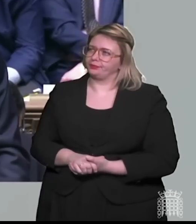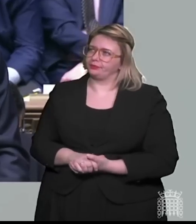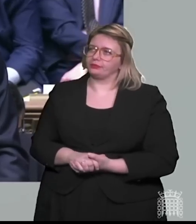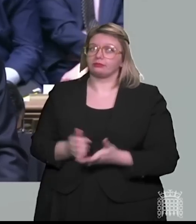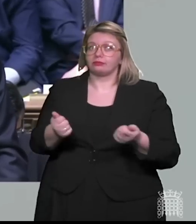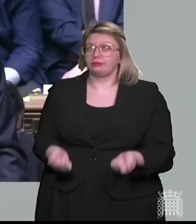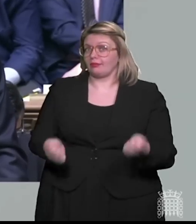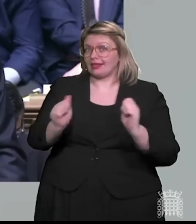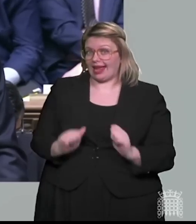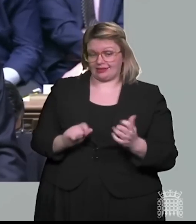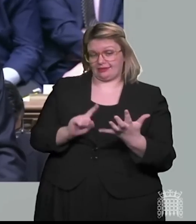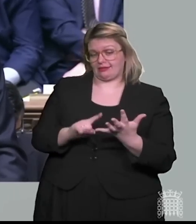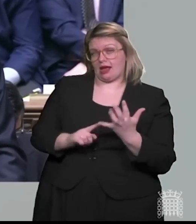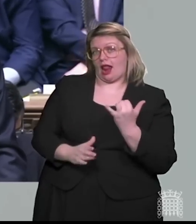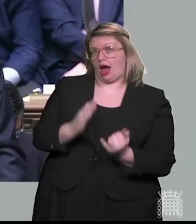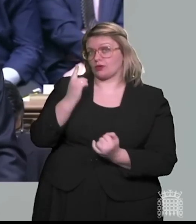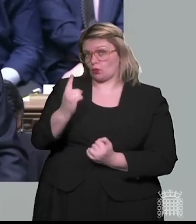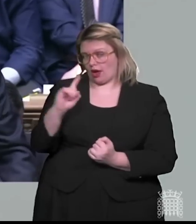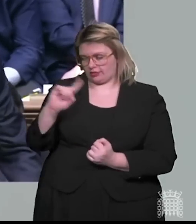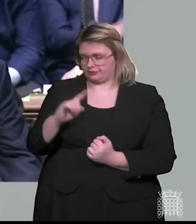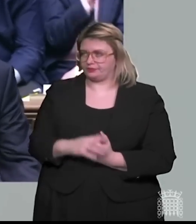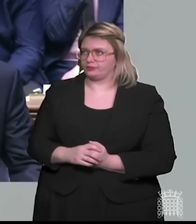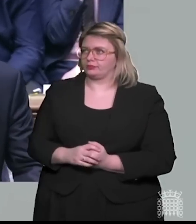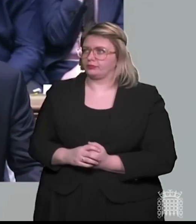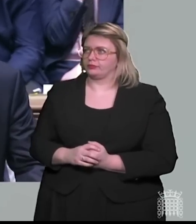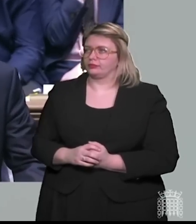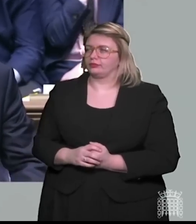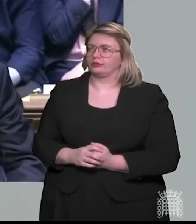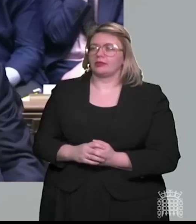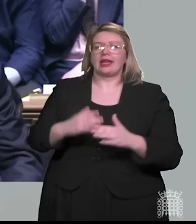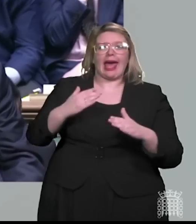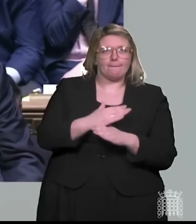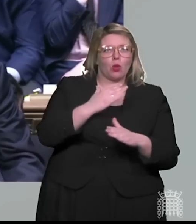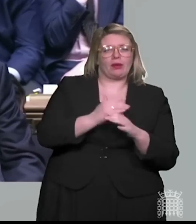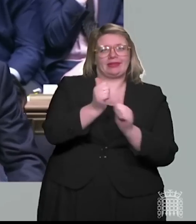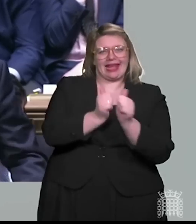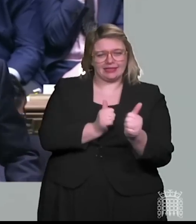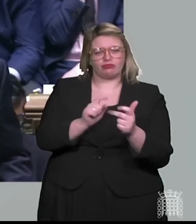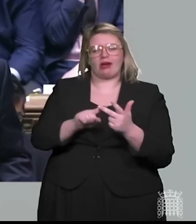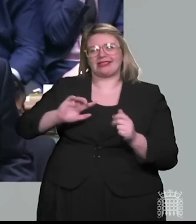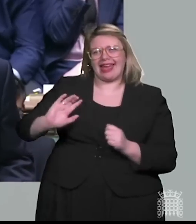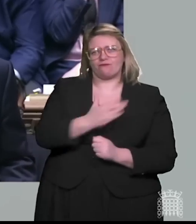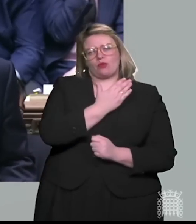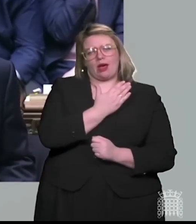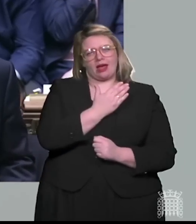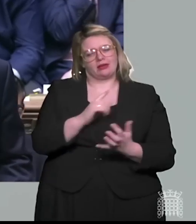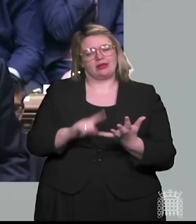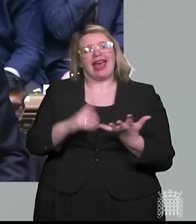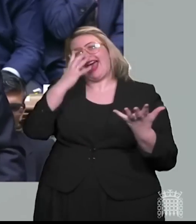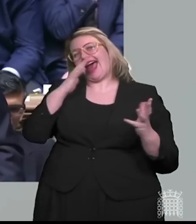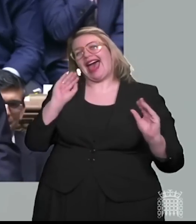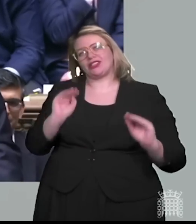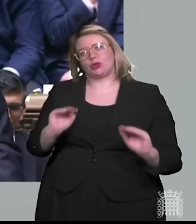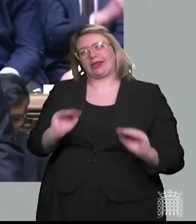which brings me to the final pillar of our growth plan. After employment, enterprise and everywhere, I turn to the E of education.